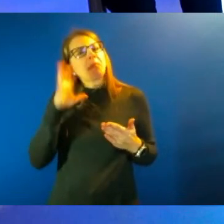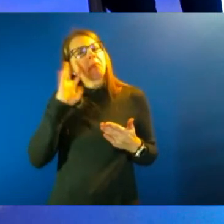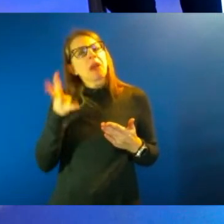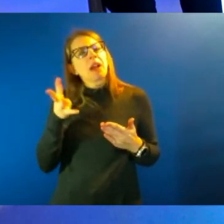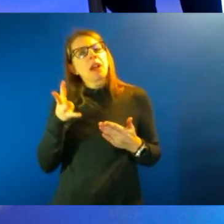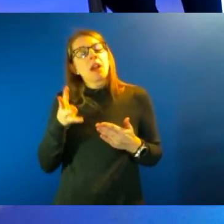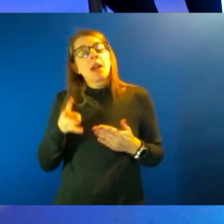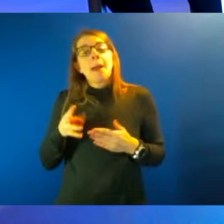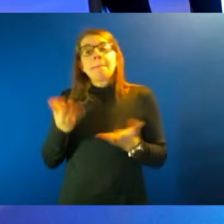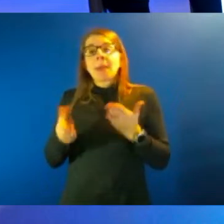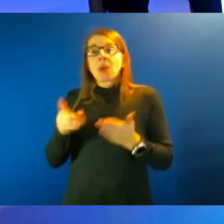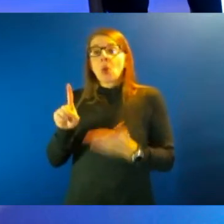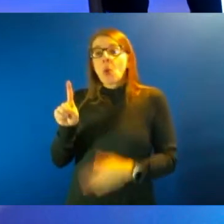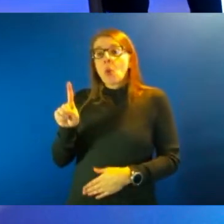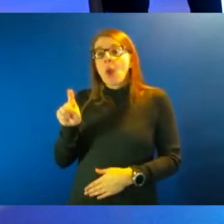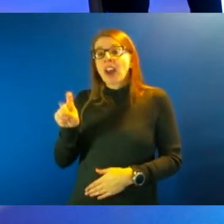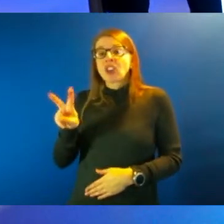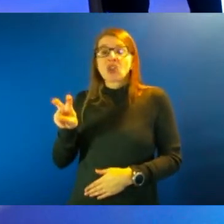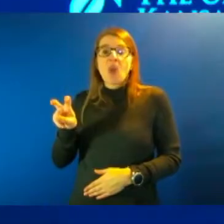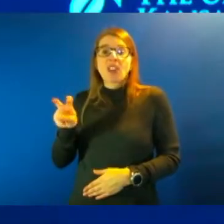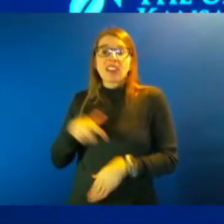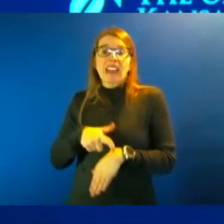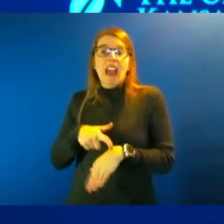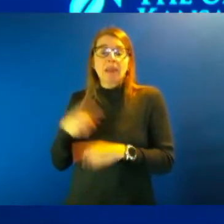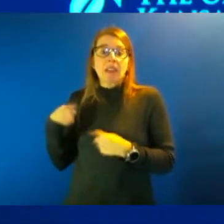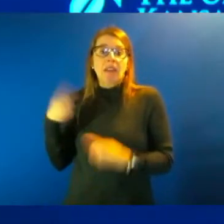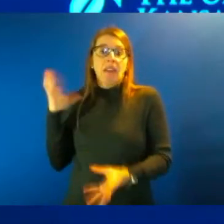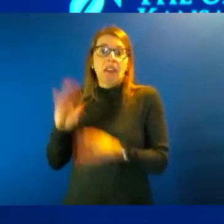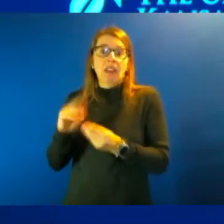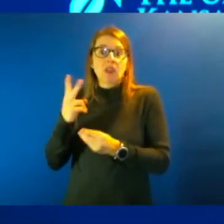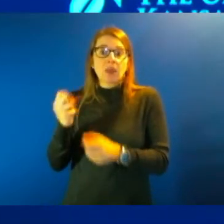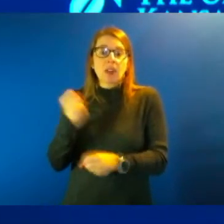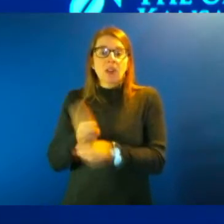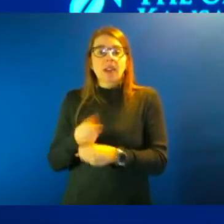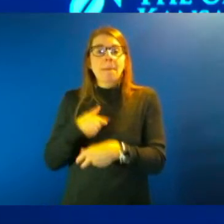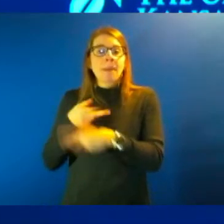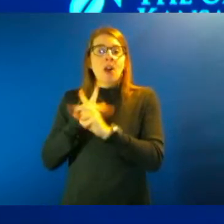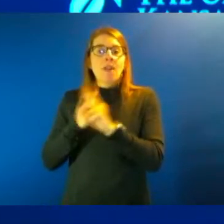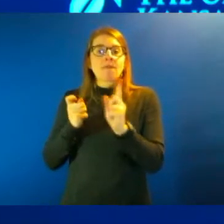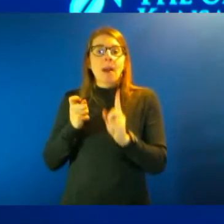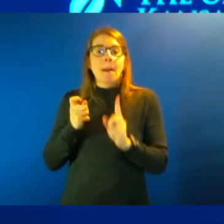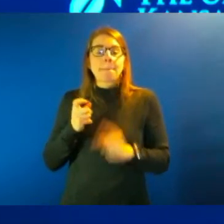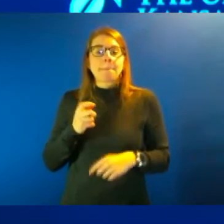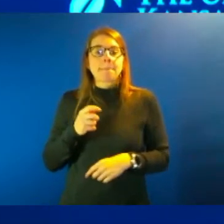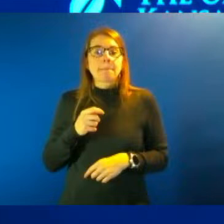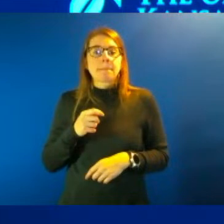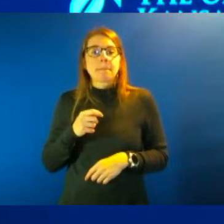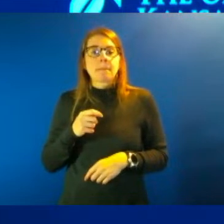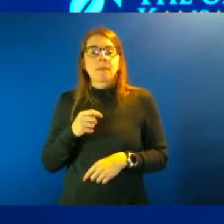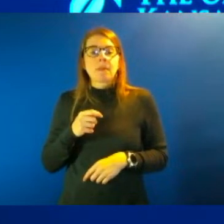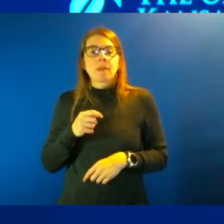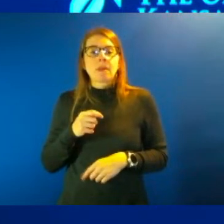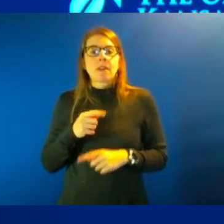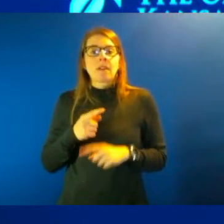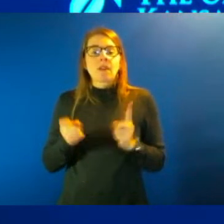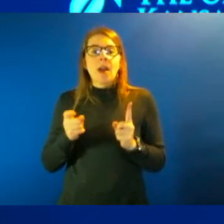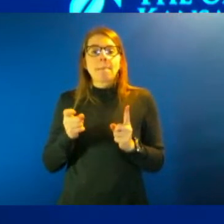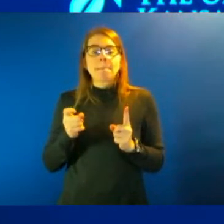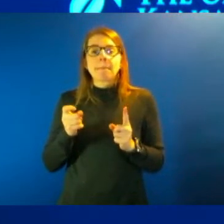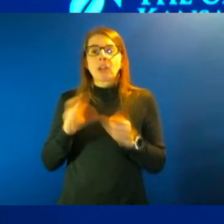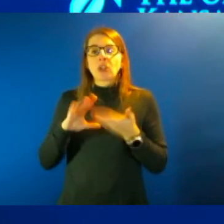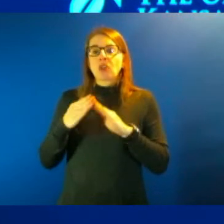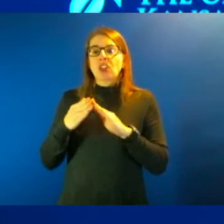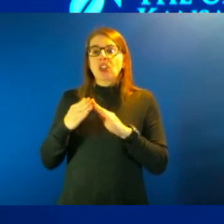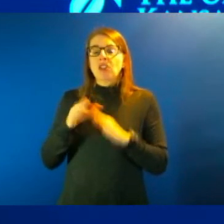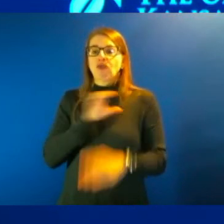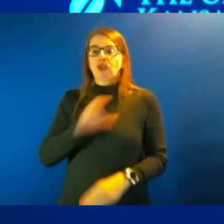200 times in the know, last I remember. 2 So years. that actually, I borrowed a lot of that from my former minister at Community Christian Church, Bob Hill, who would. But it